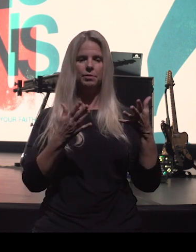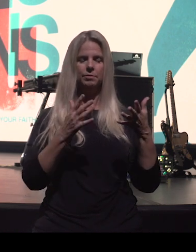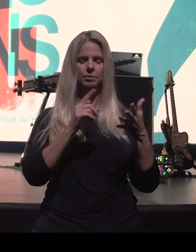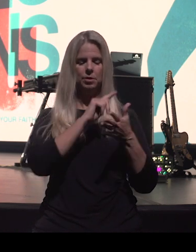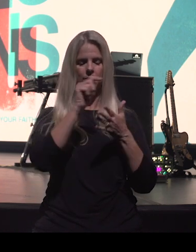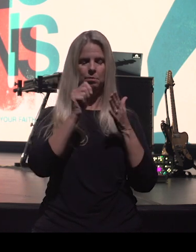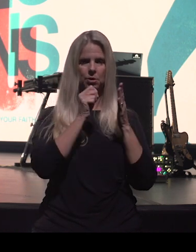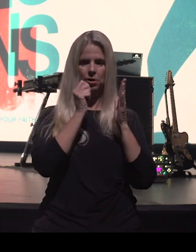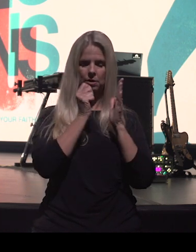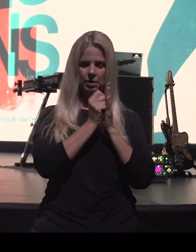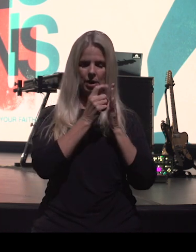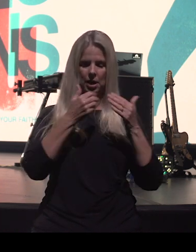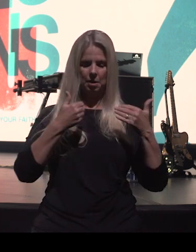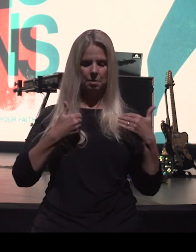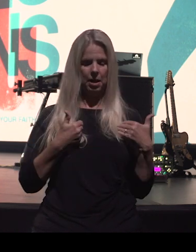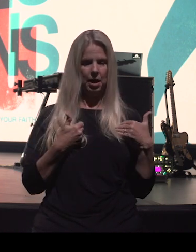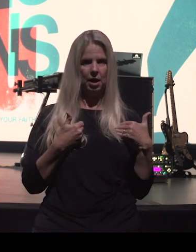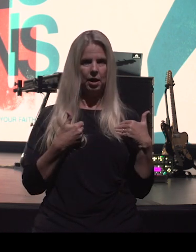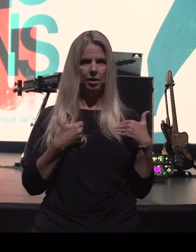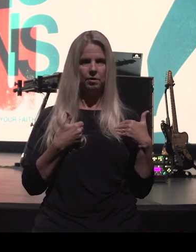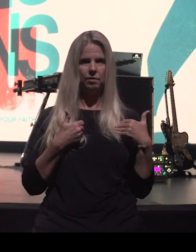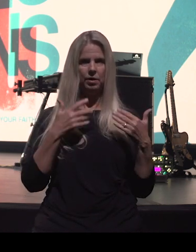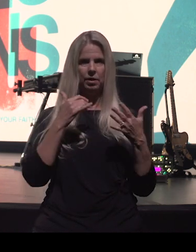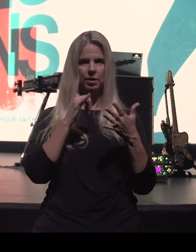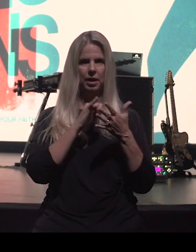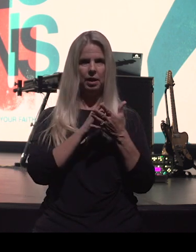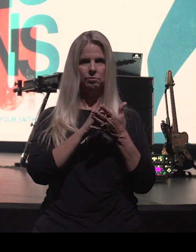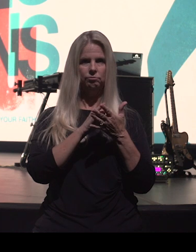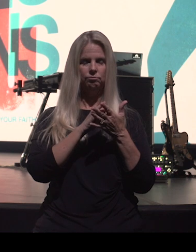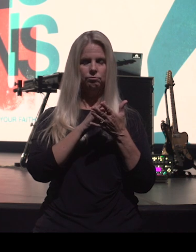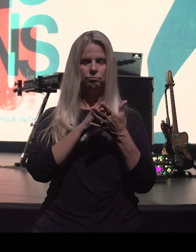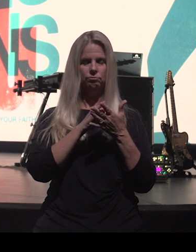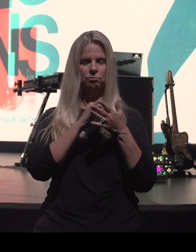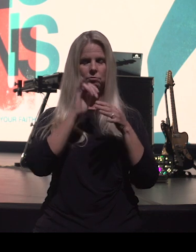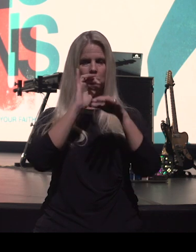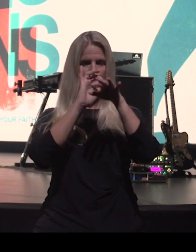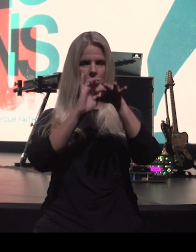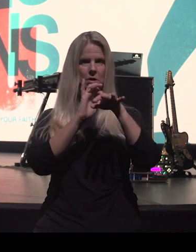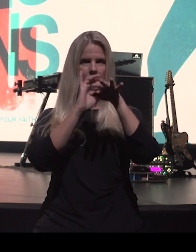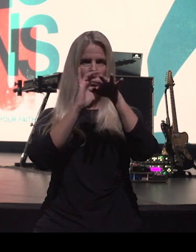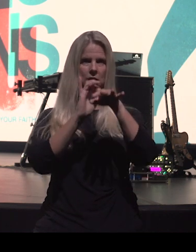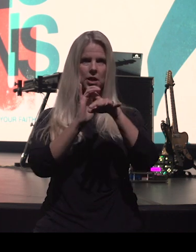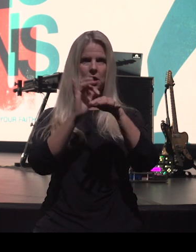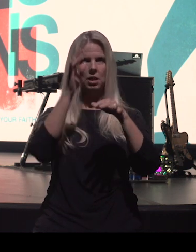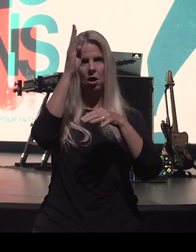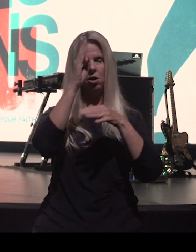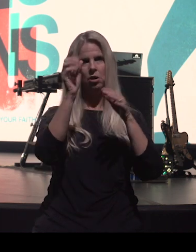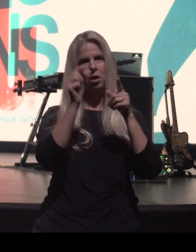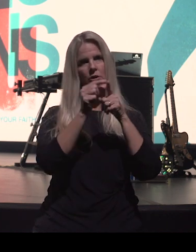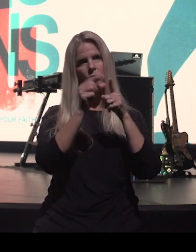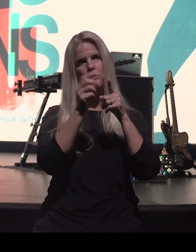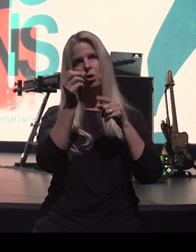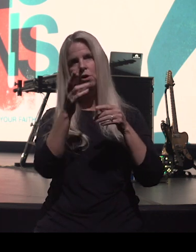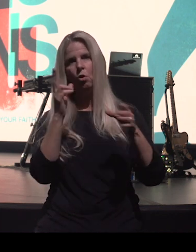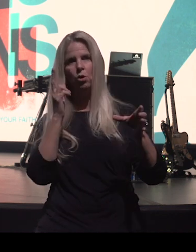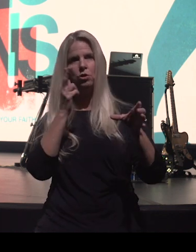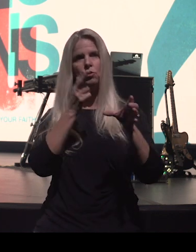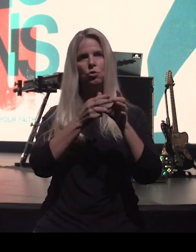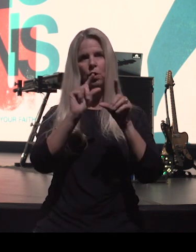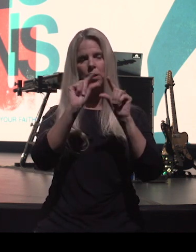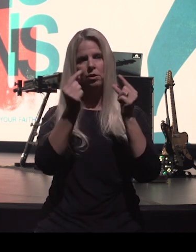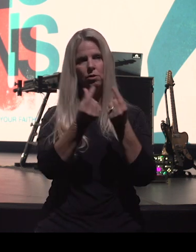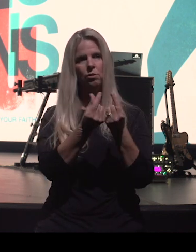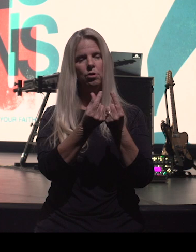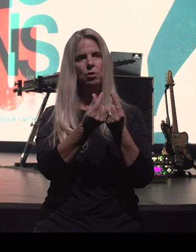God's word? Like, join. You need to get into a CCV group and really get into God's word. You need every morning or every day at a